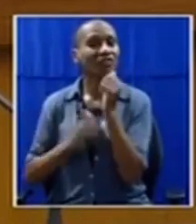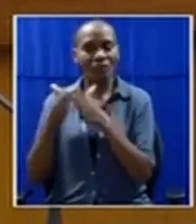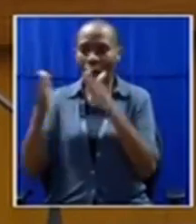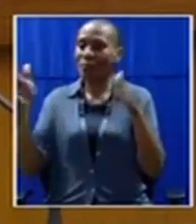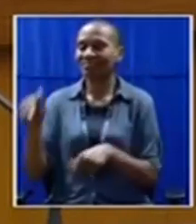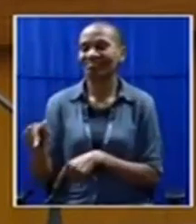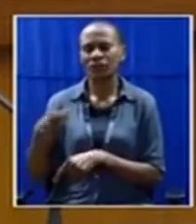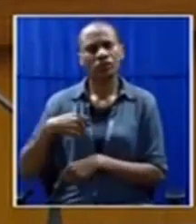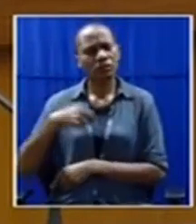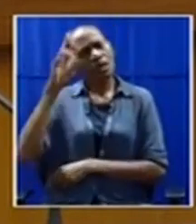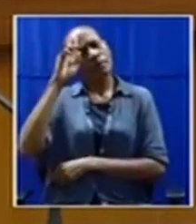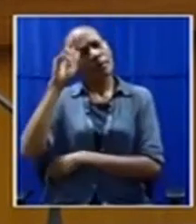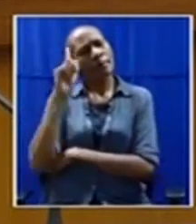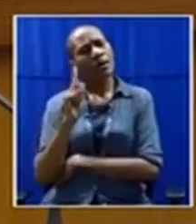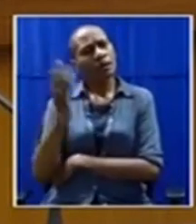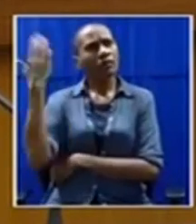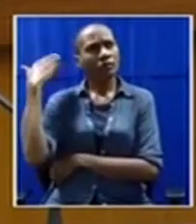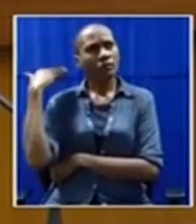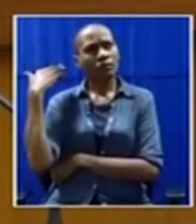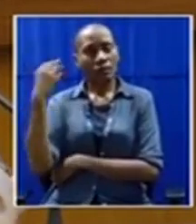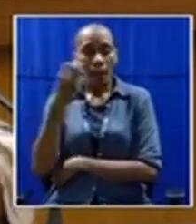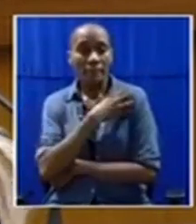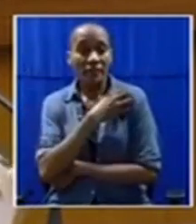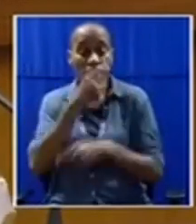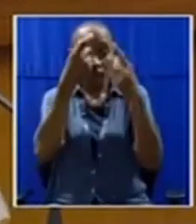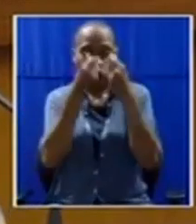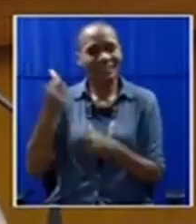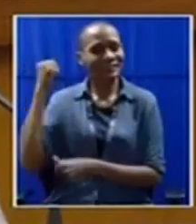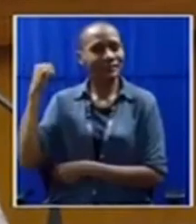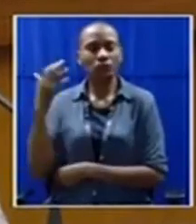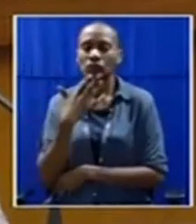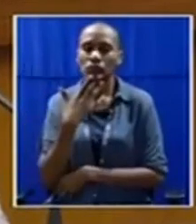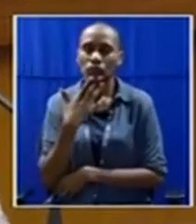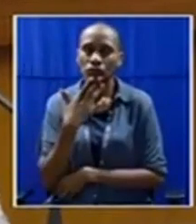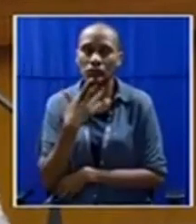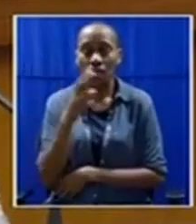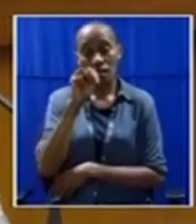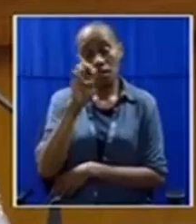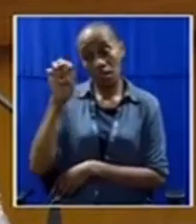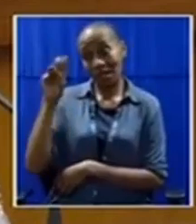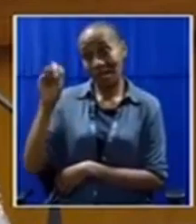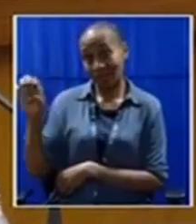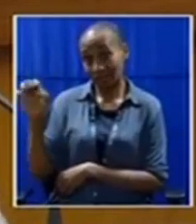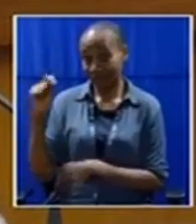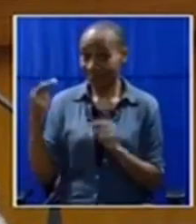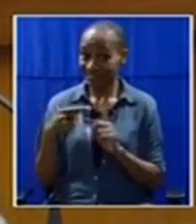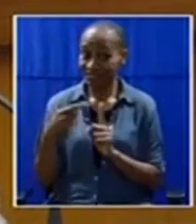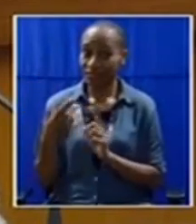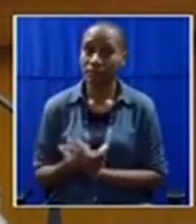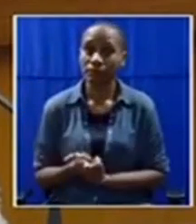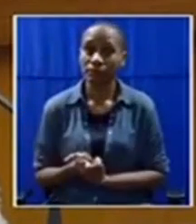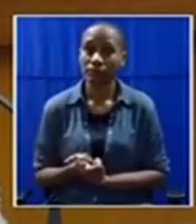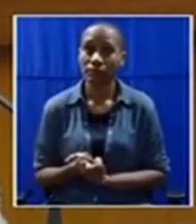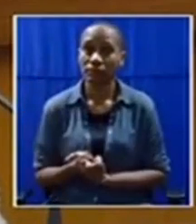the former Honorable Minister of Finance, Nhlanhla Nene, was